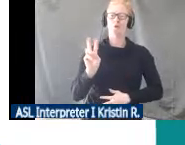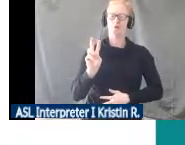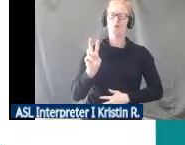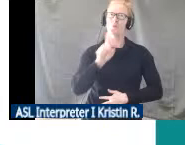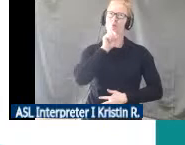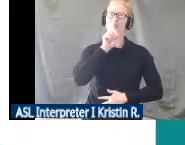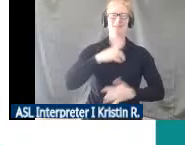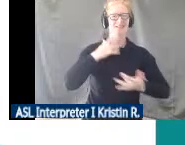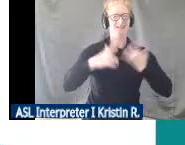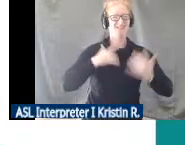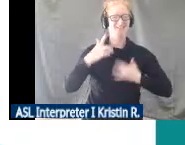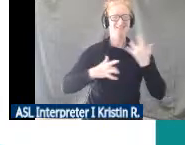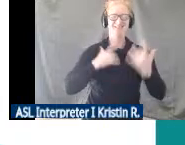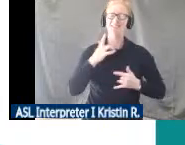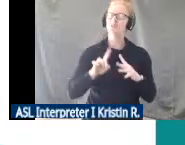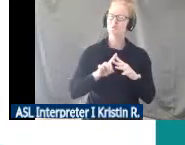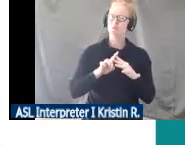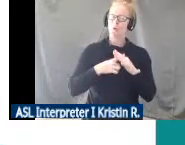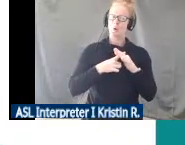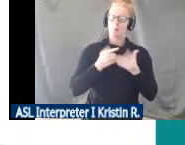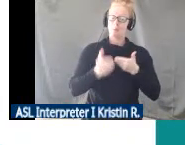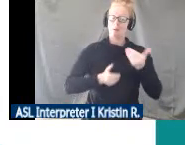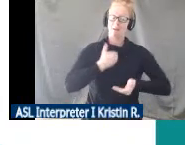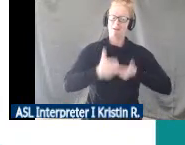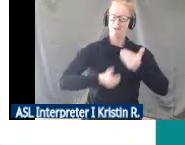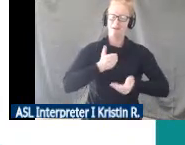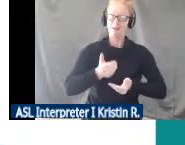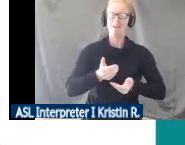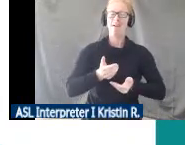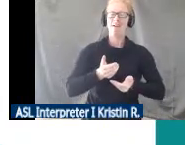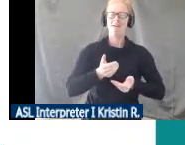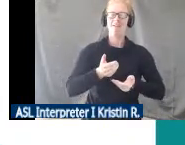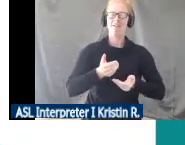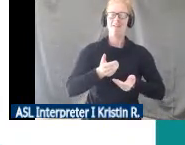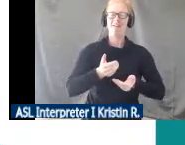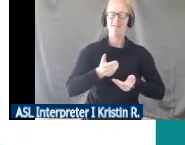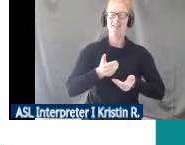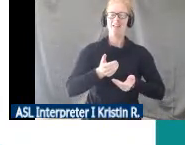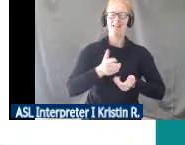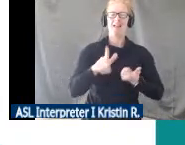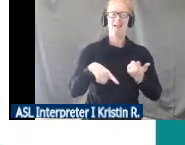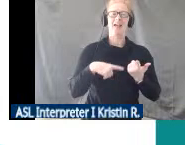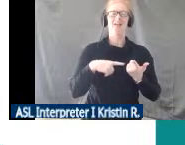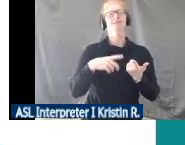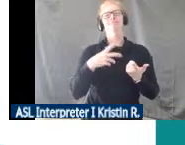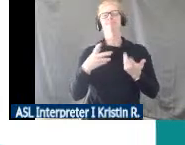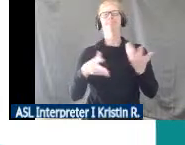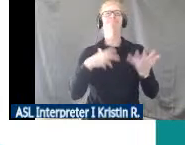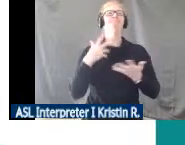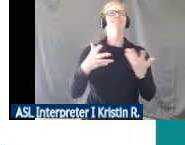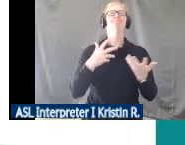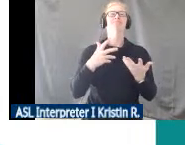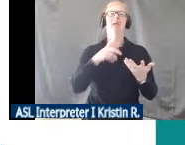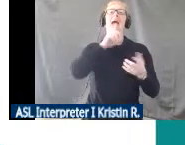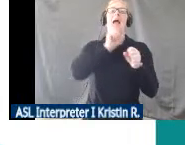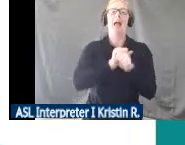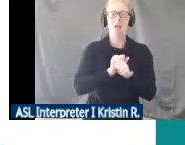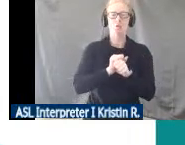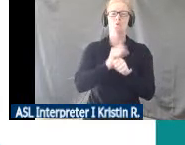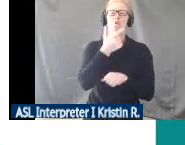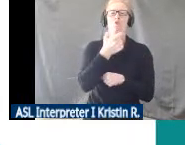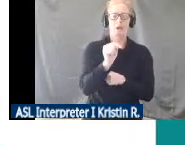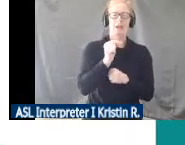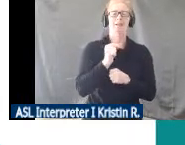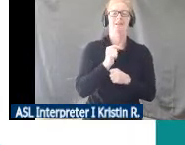we'll begin the process of moving toward a grant, the actual grant itself, looking to get